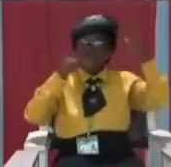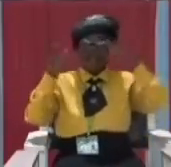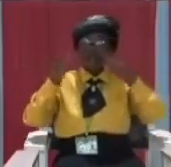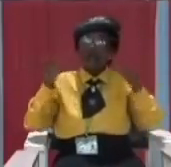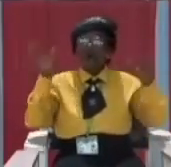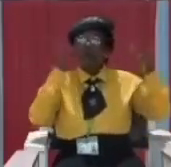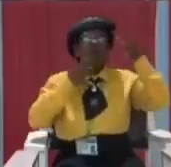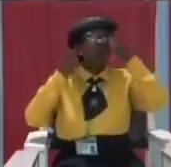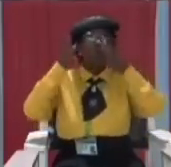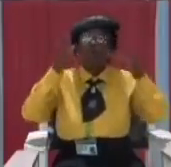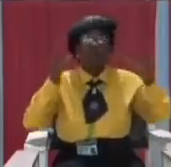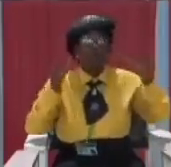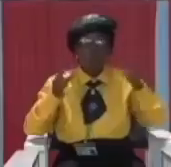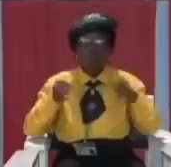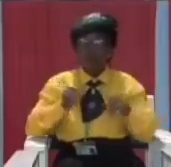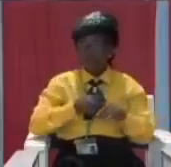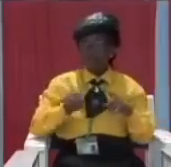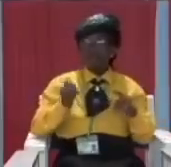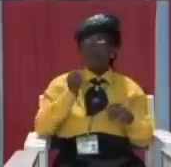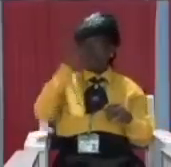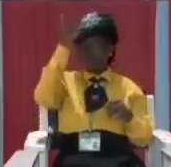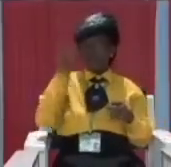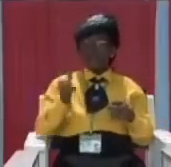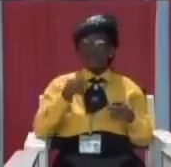bones came alive.